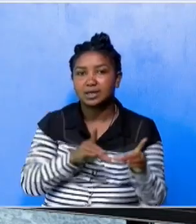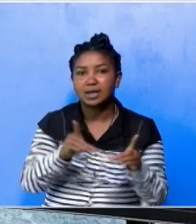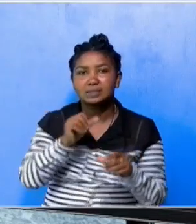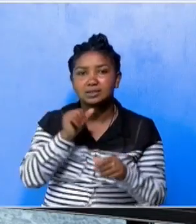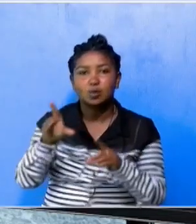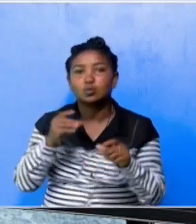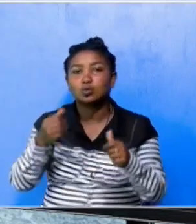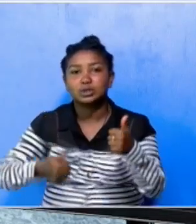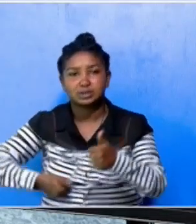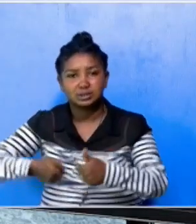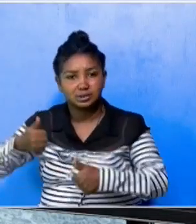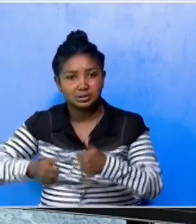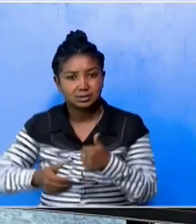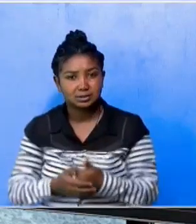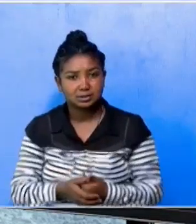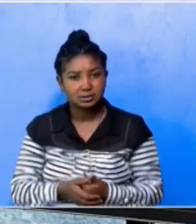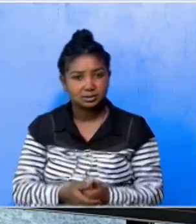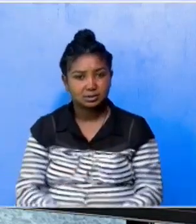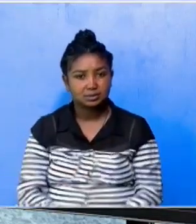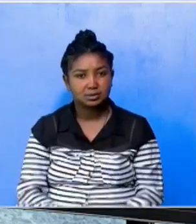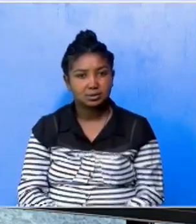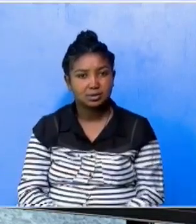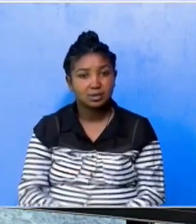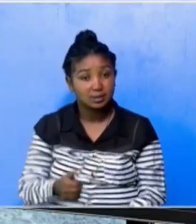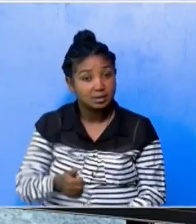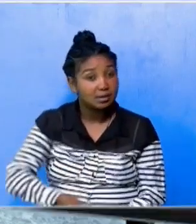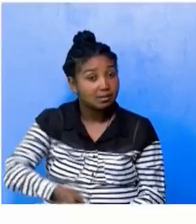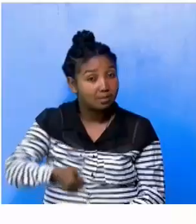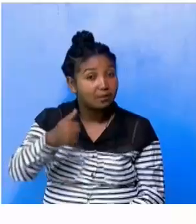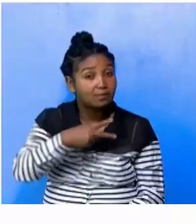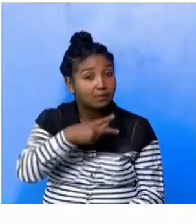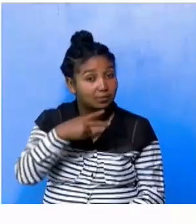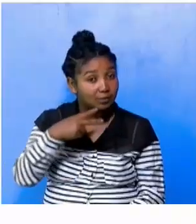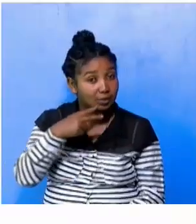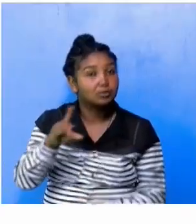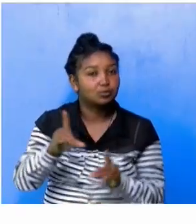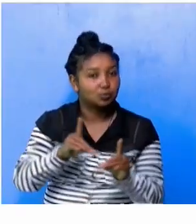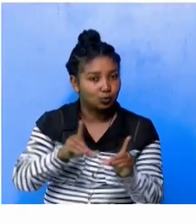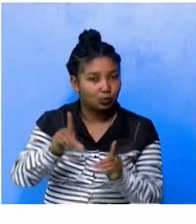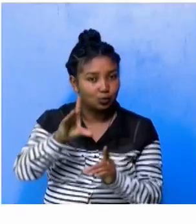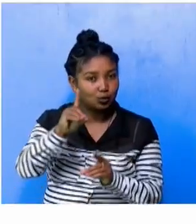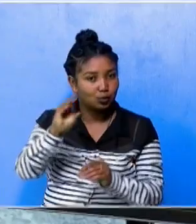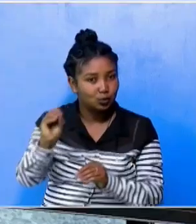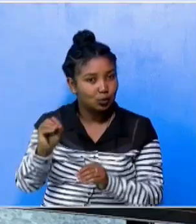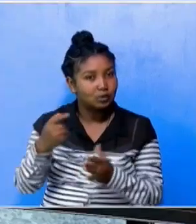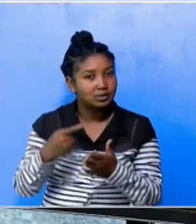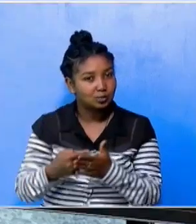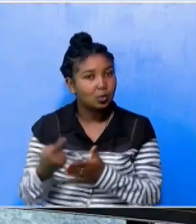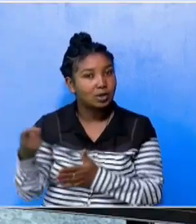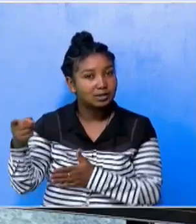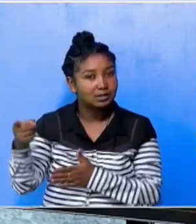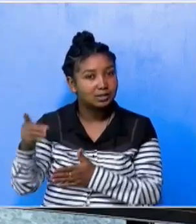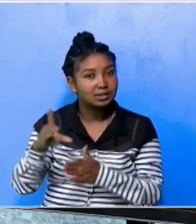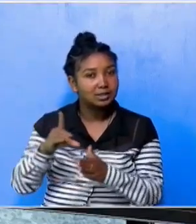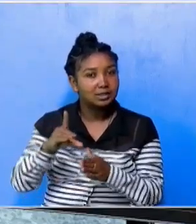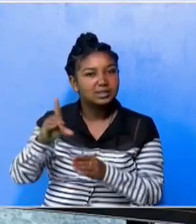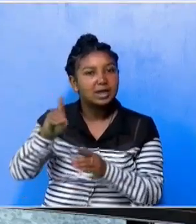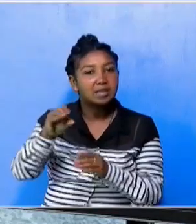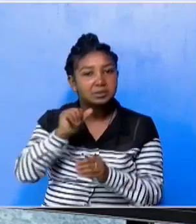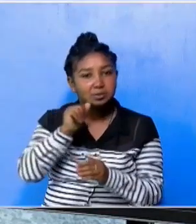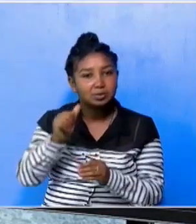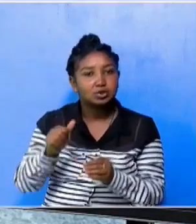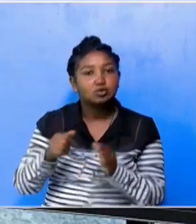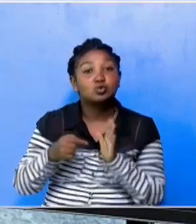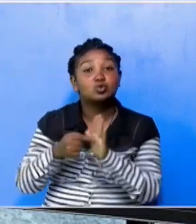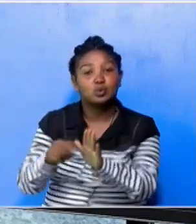do? Yes, the main verb is do. This one is here to show